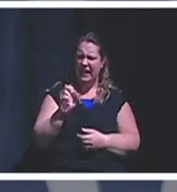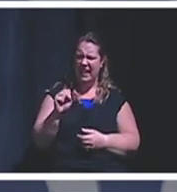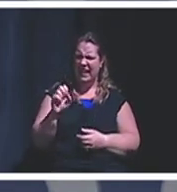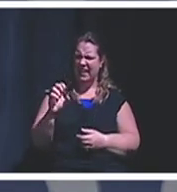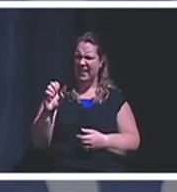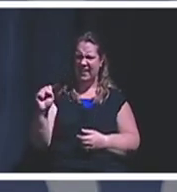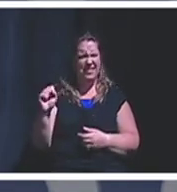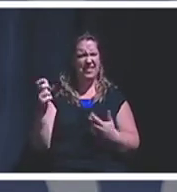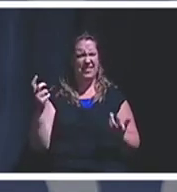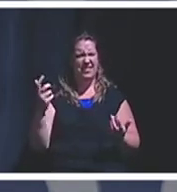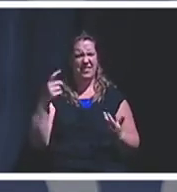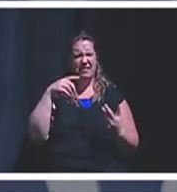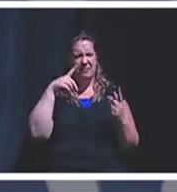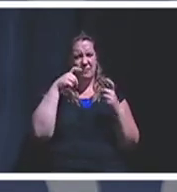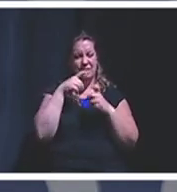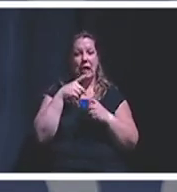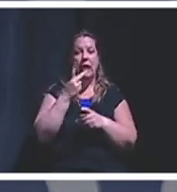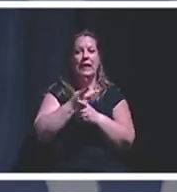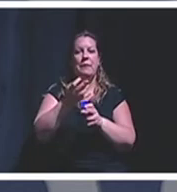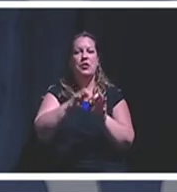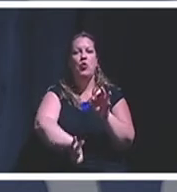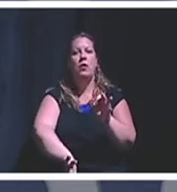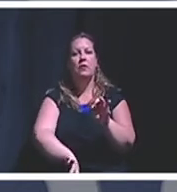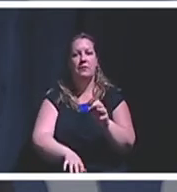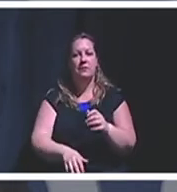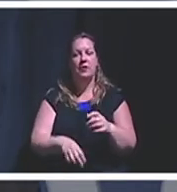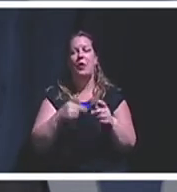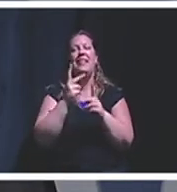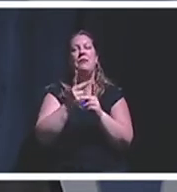said, Judge, keep it short.